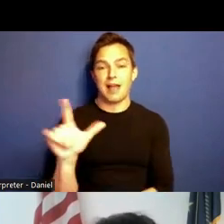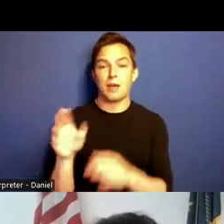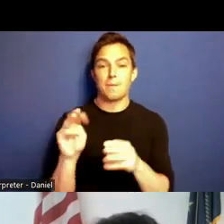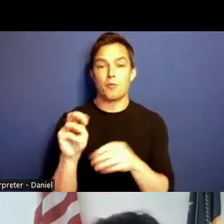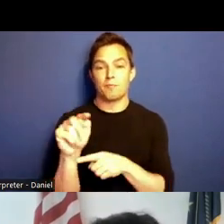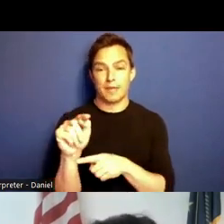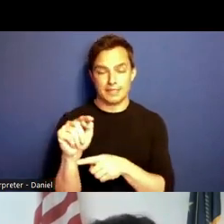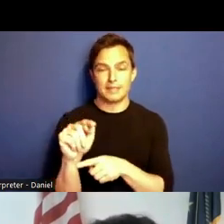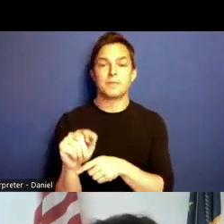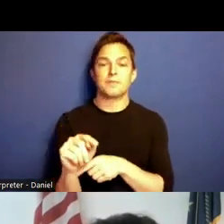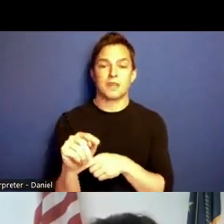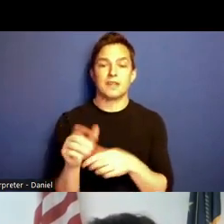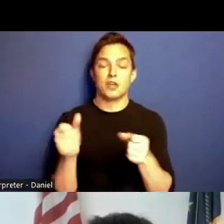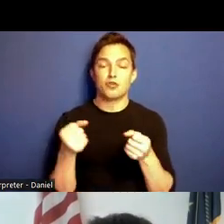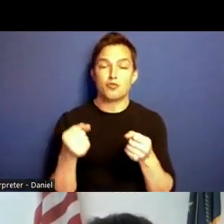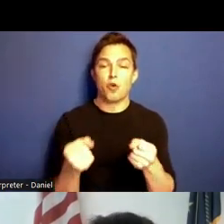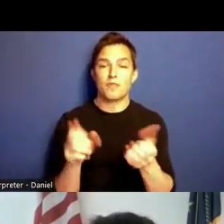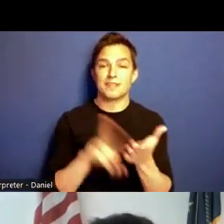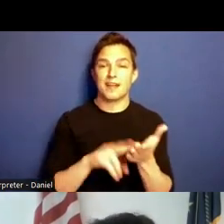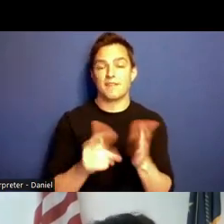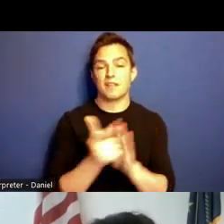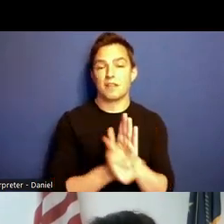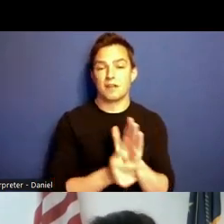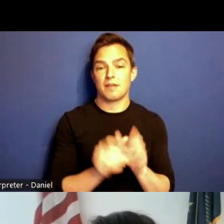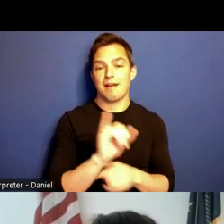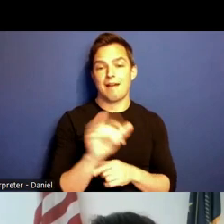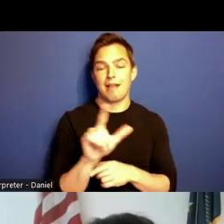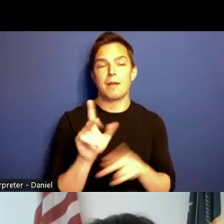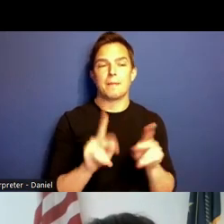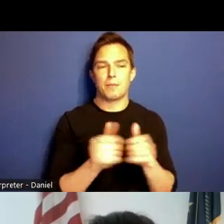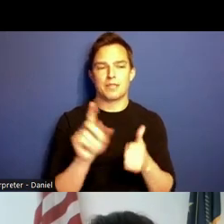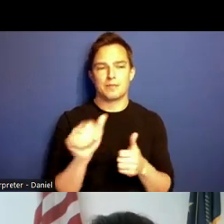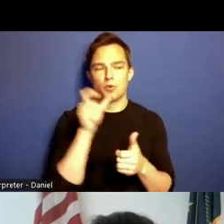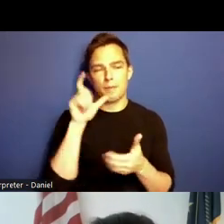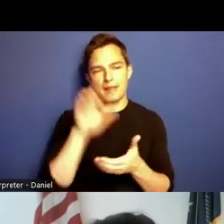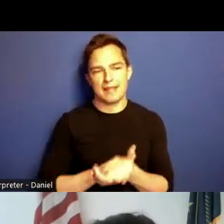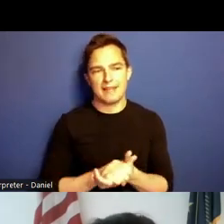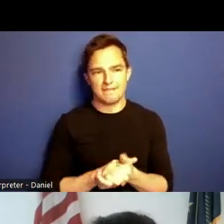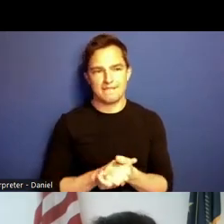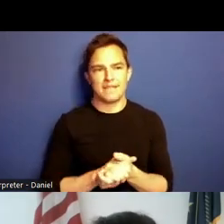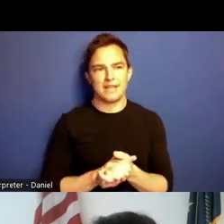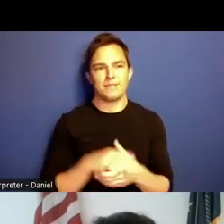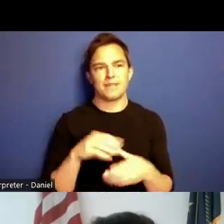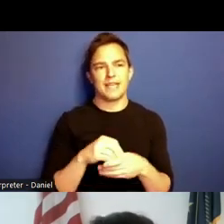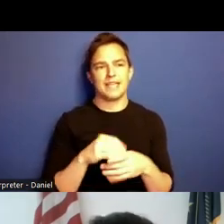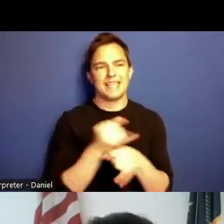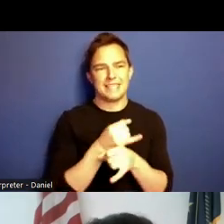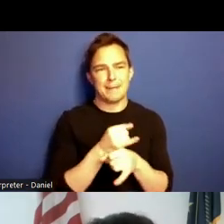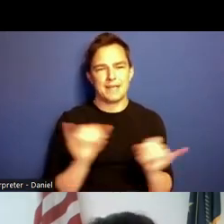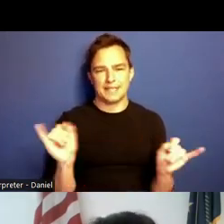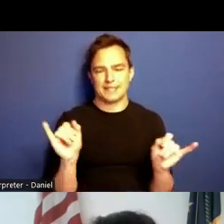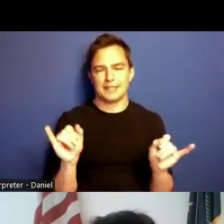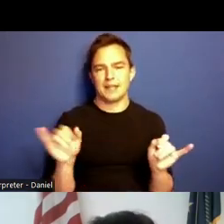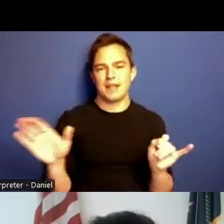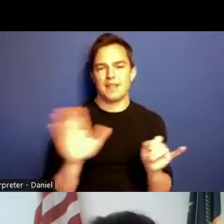drove the signing of the law. By the IL movement, I mean people with disabilities who believed in independence, in their